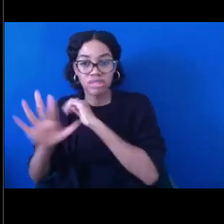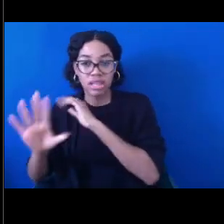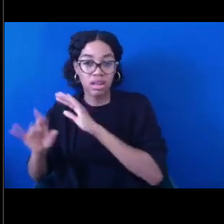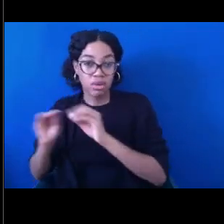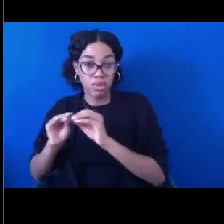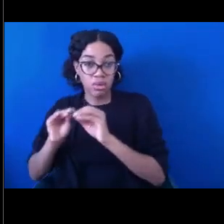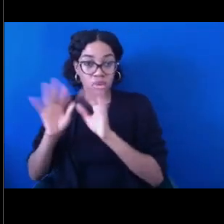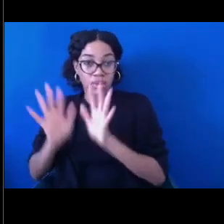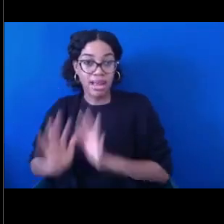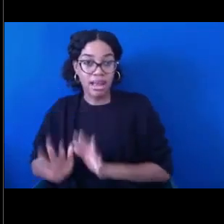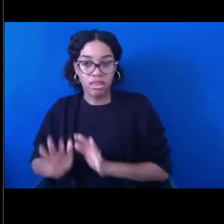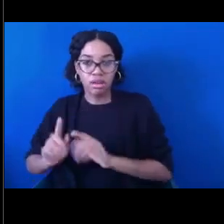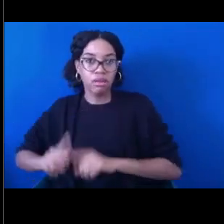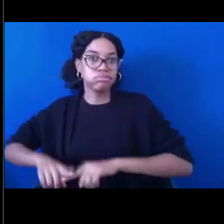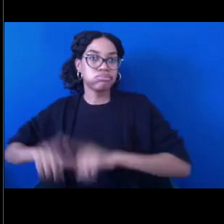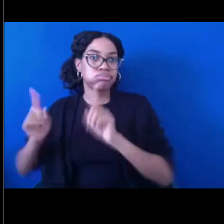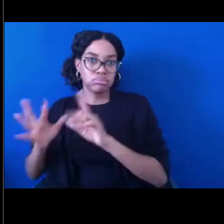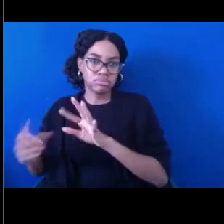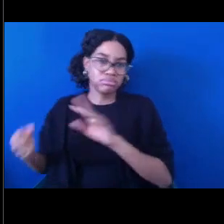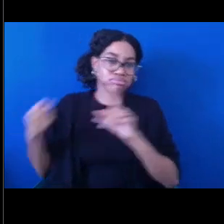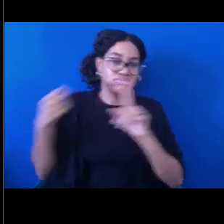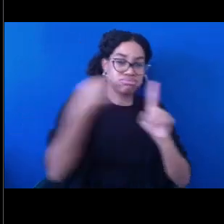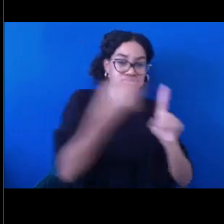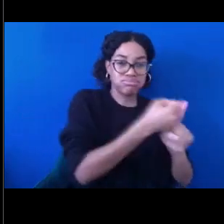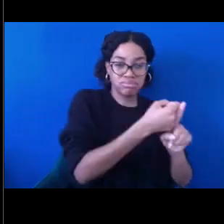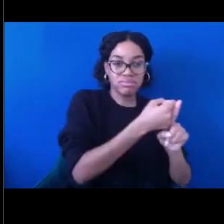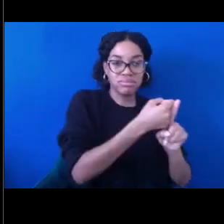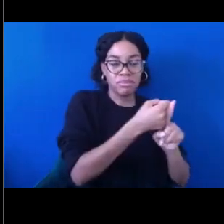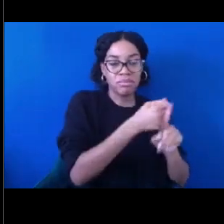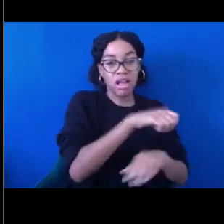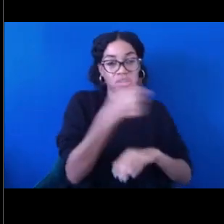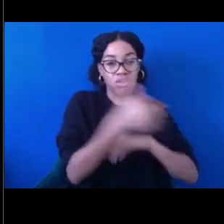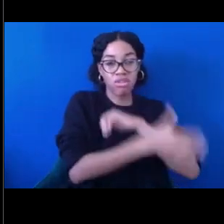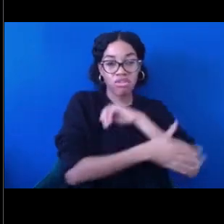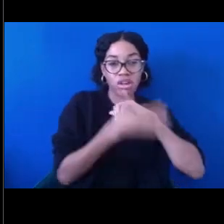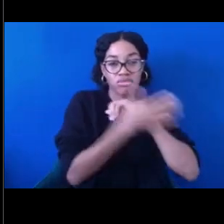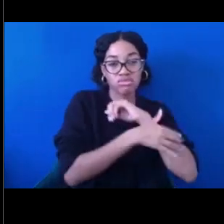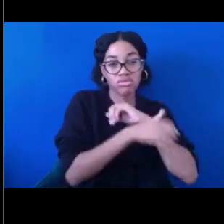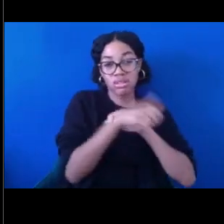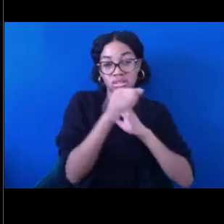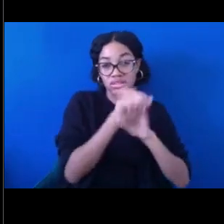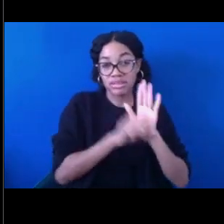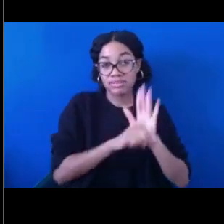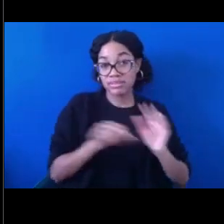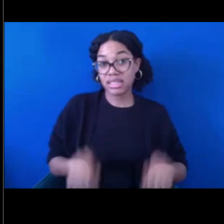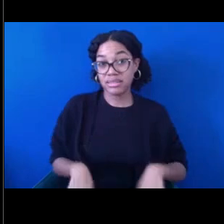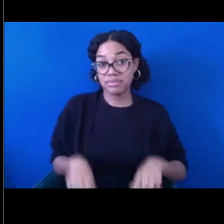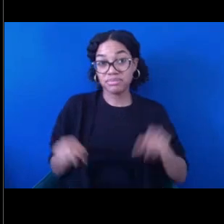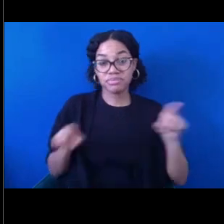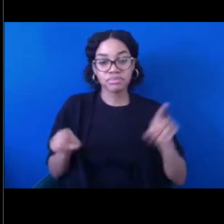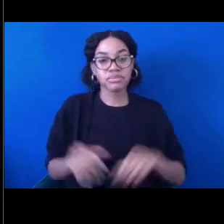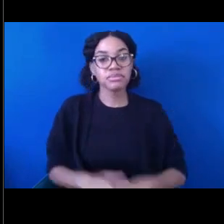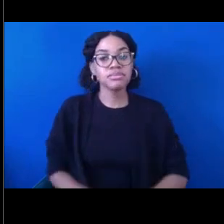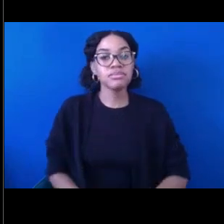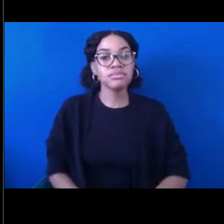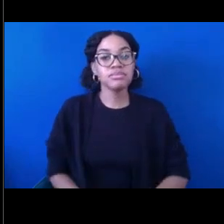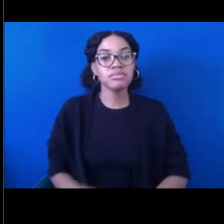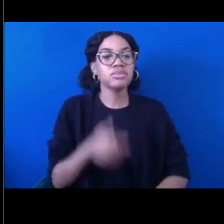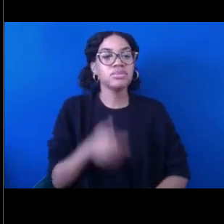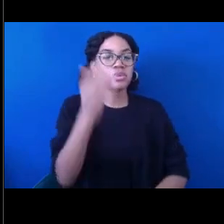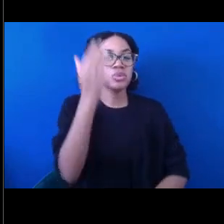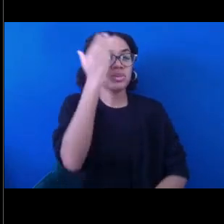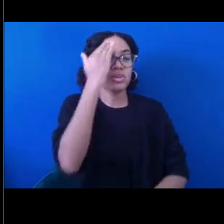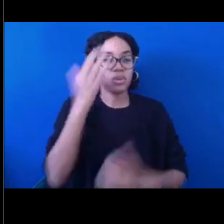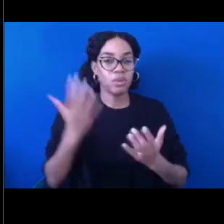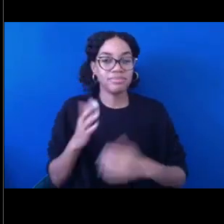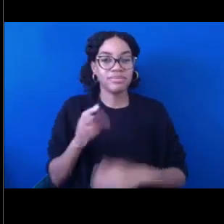miles apart, but they really have an impact on each other. The biggest example that you guys probably have heard of in the past is El Nino and La